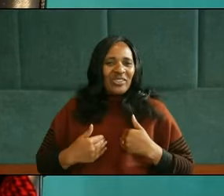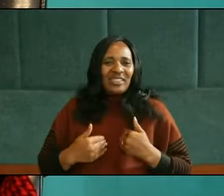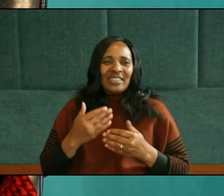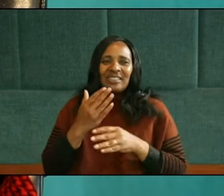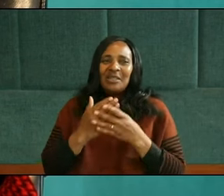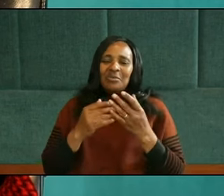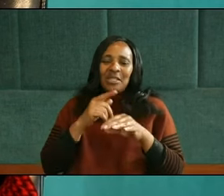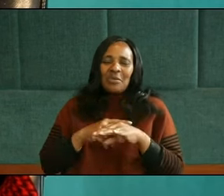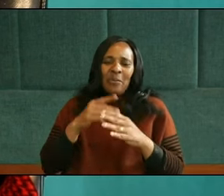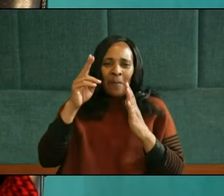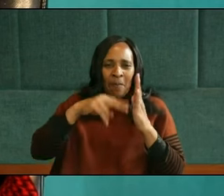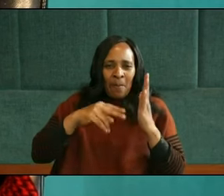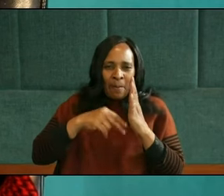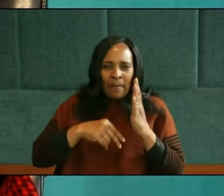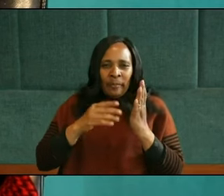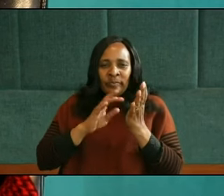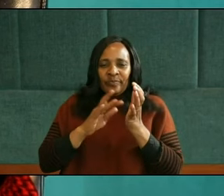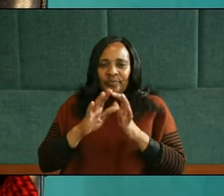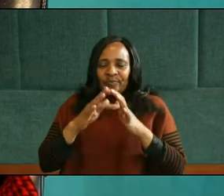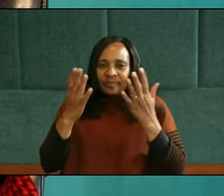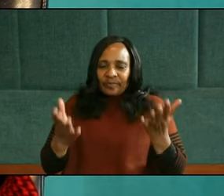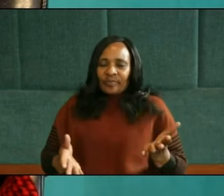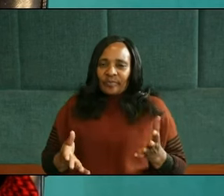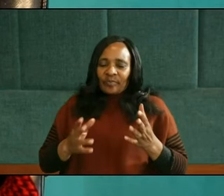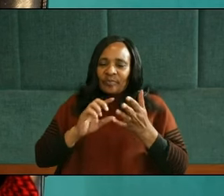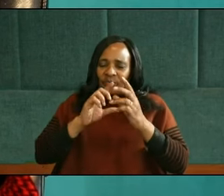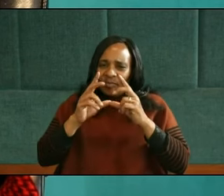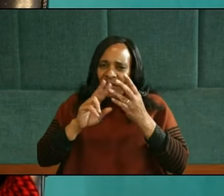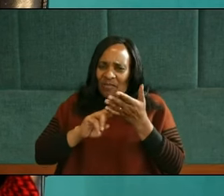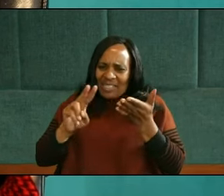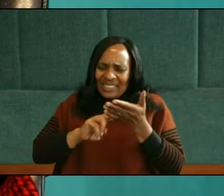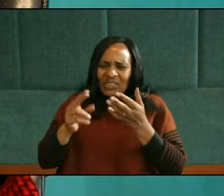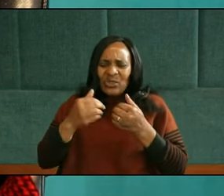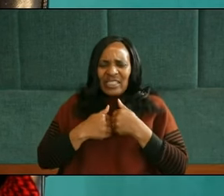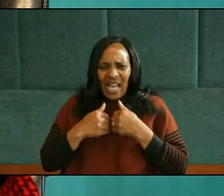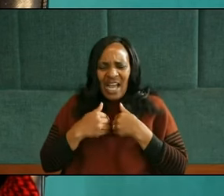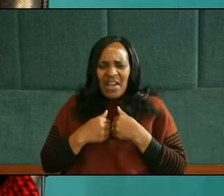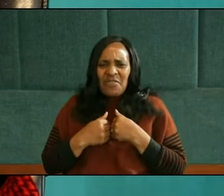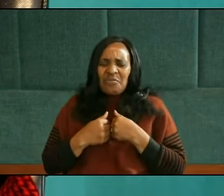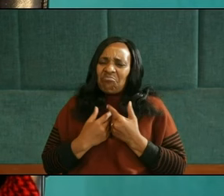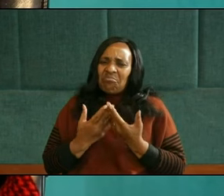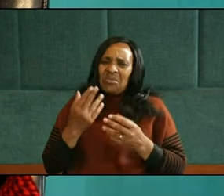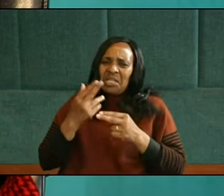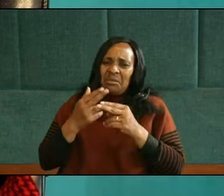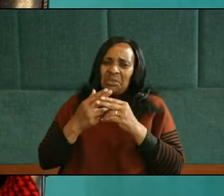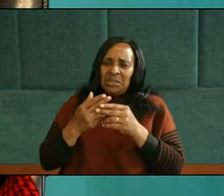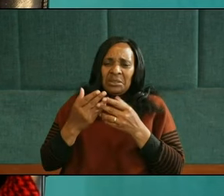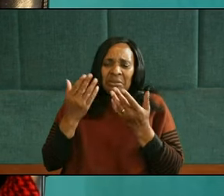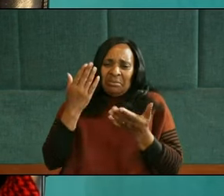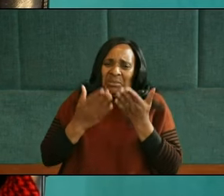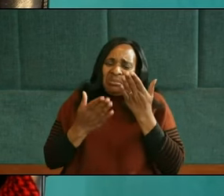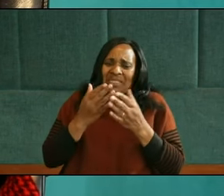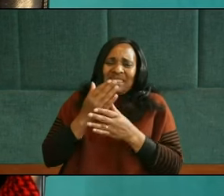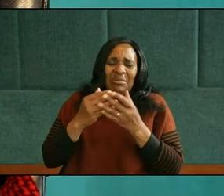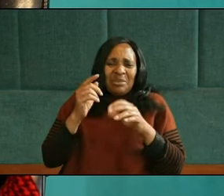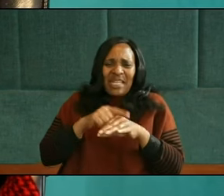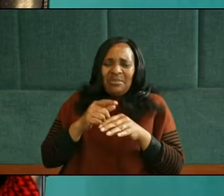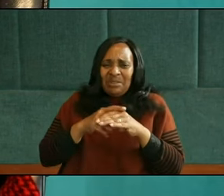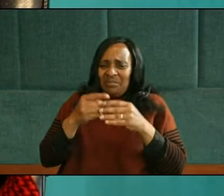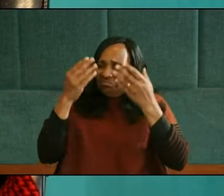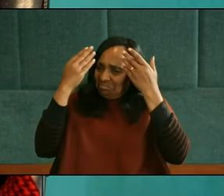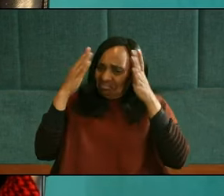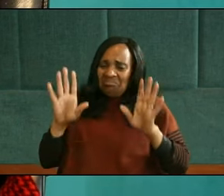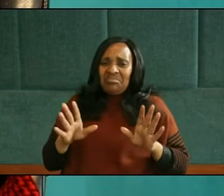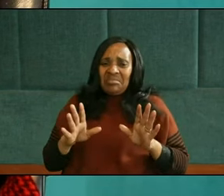I do struggle reading Bible passages that have a lot of names, which honestly sometimes don't make sense to me because I don't know those